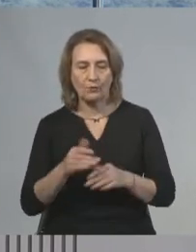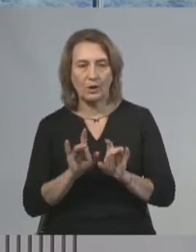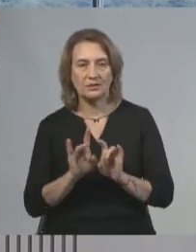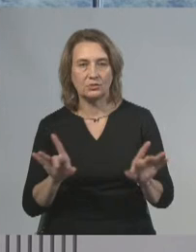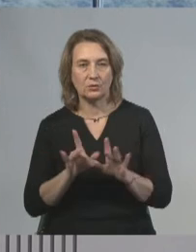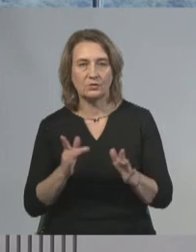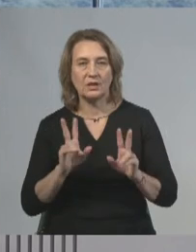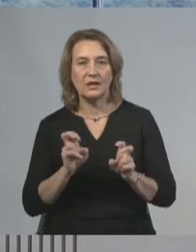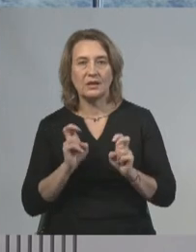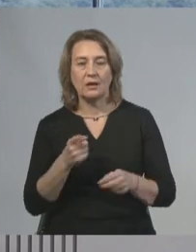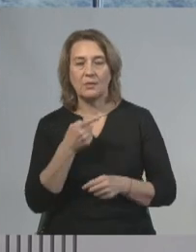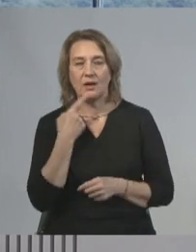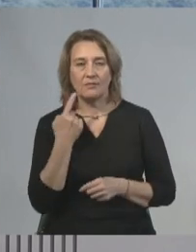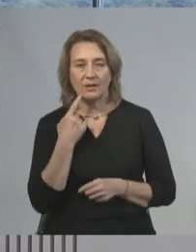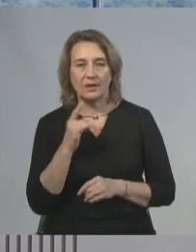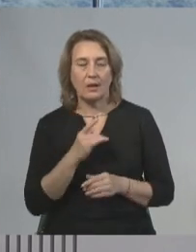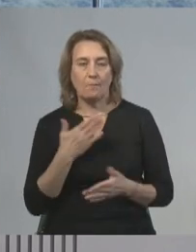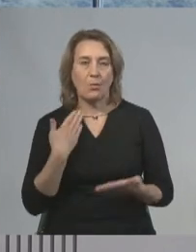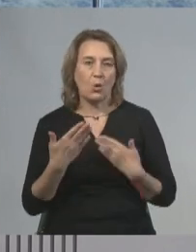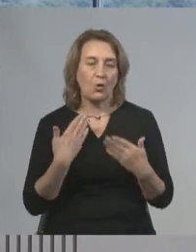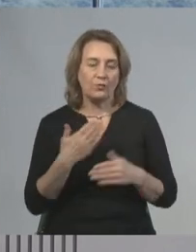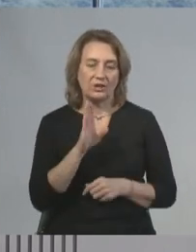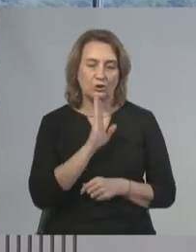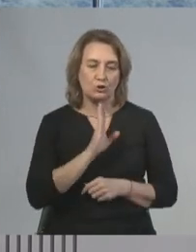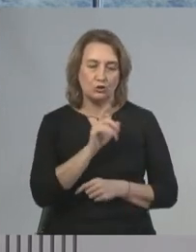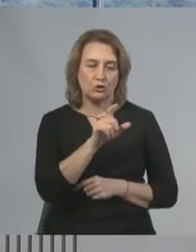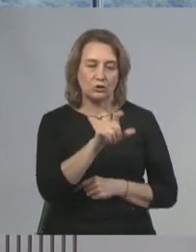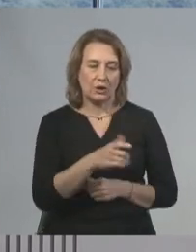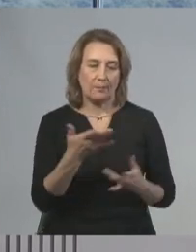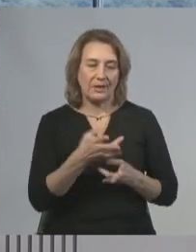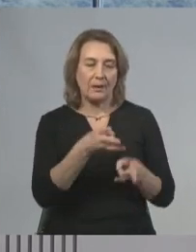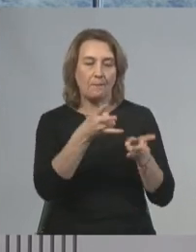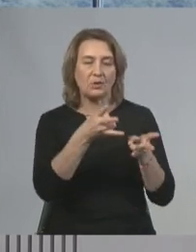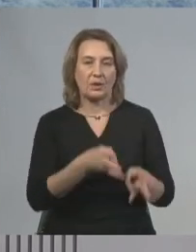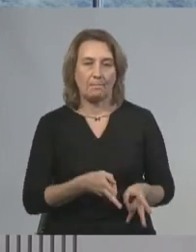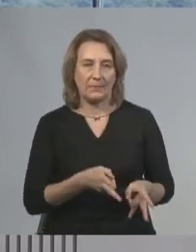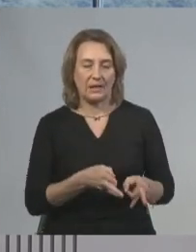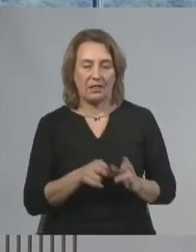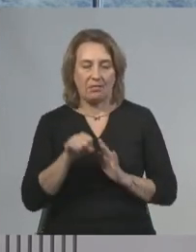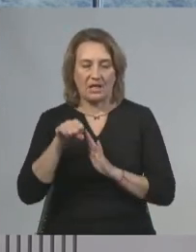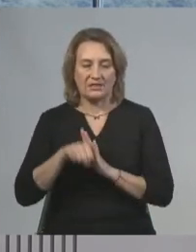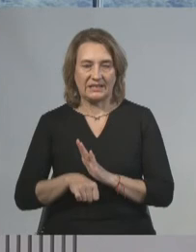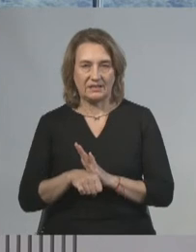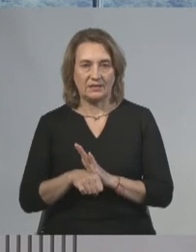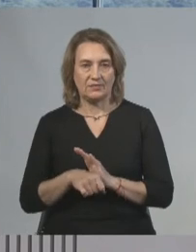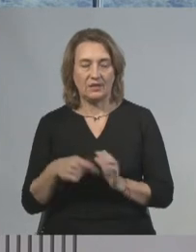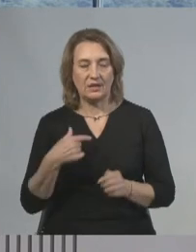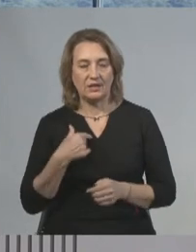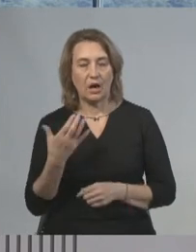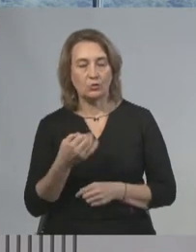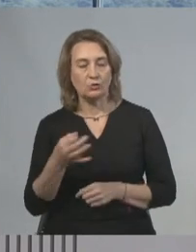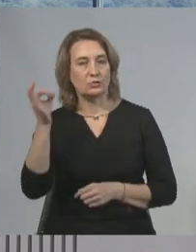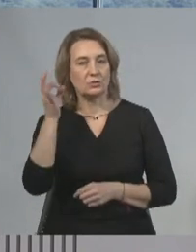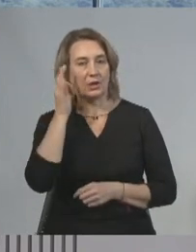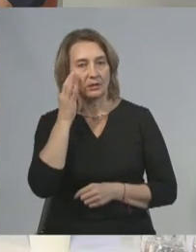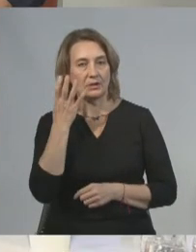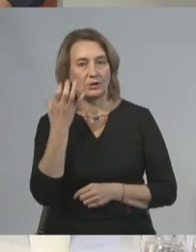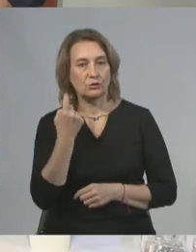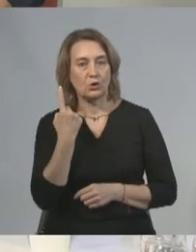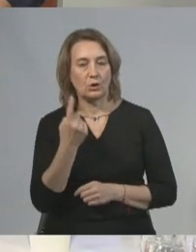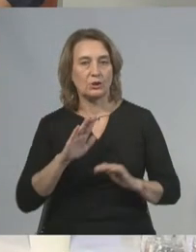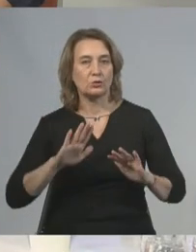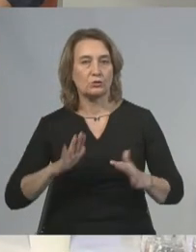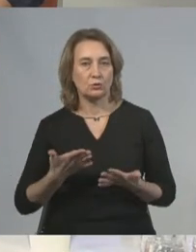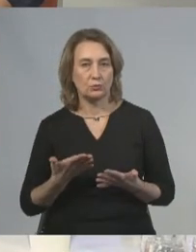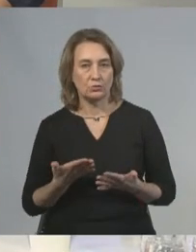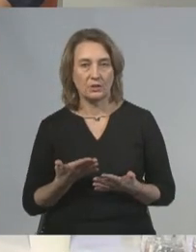instruction on what to do how to talk for example with victims of violence i would like to mention one more case which happened